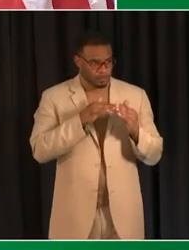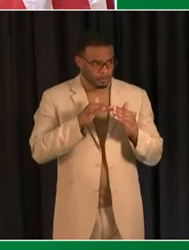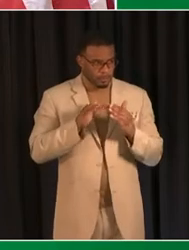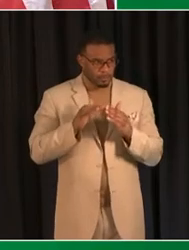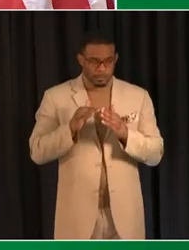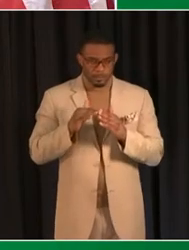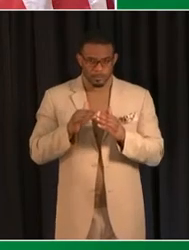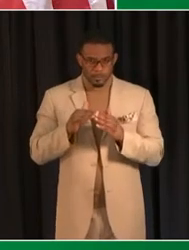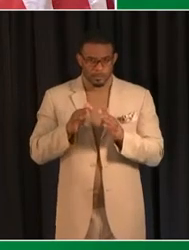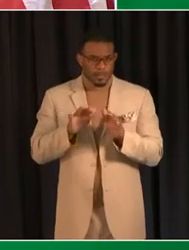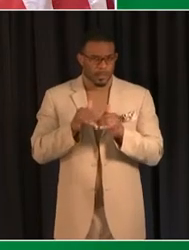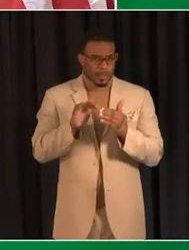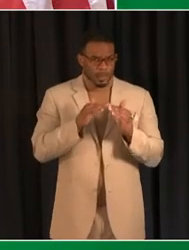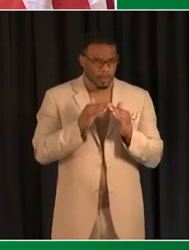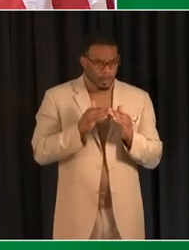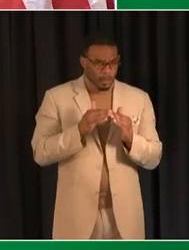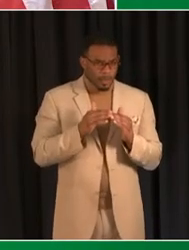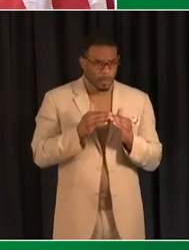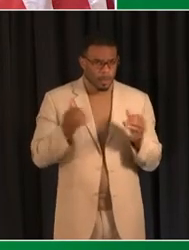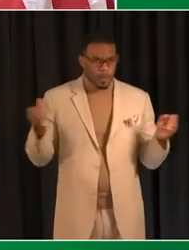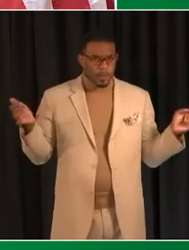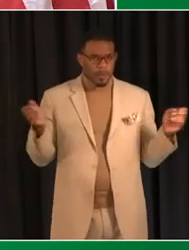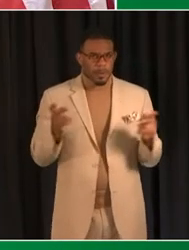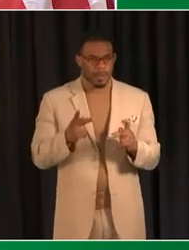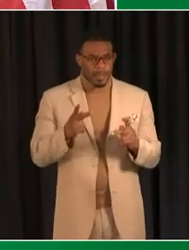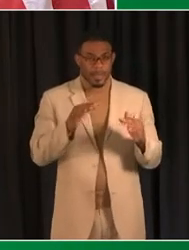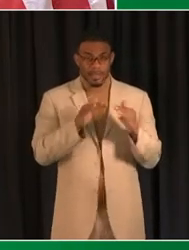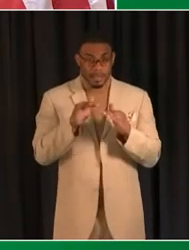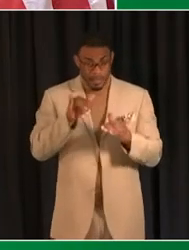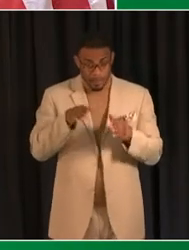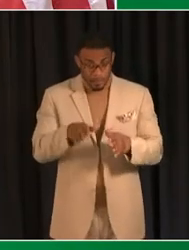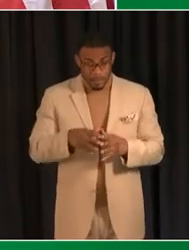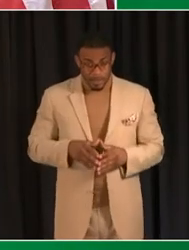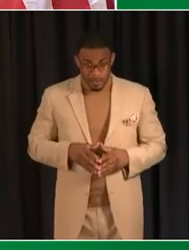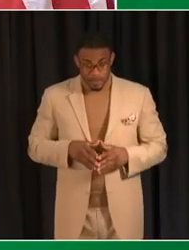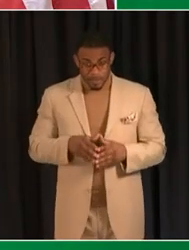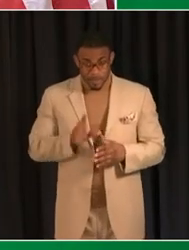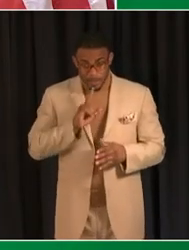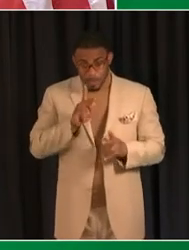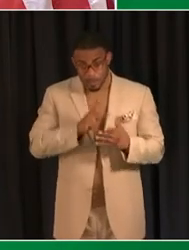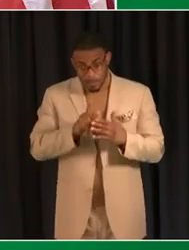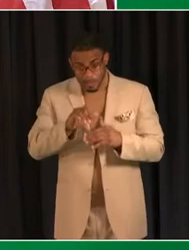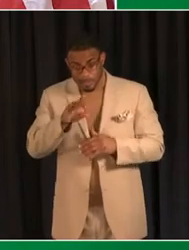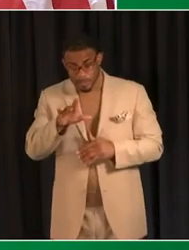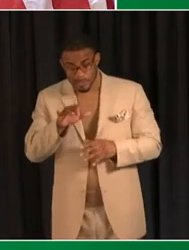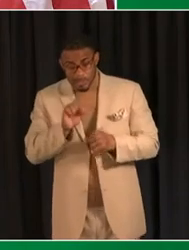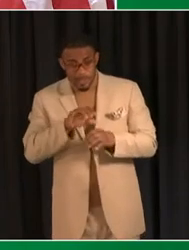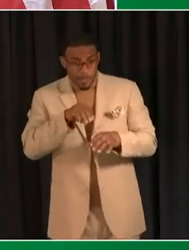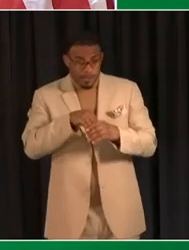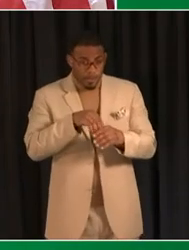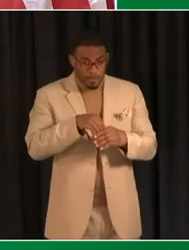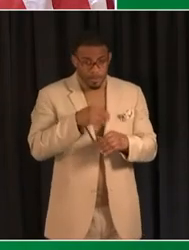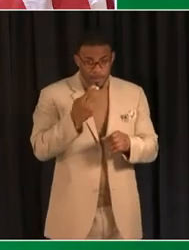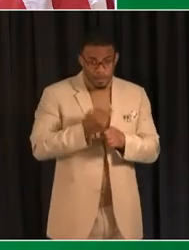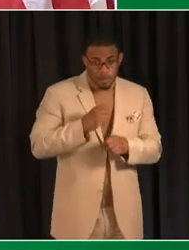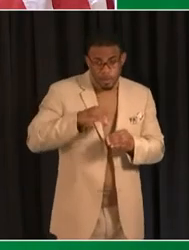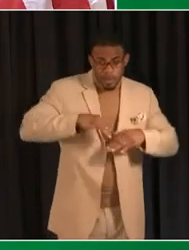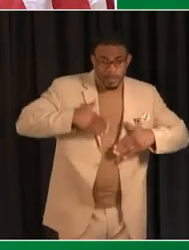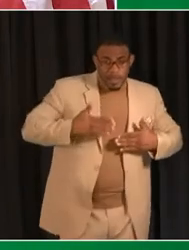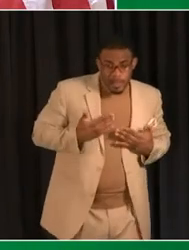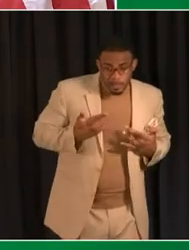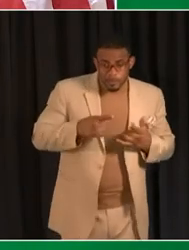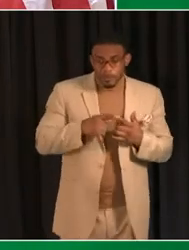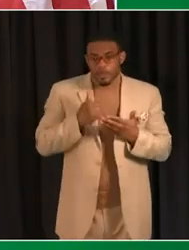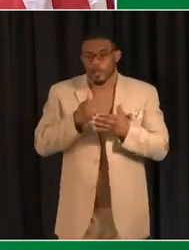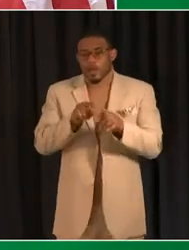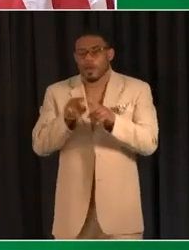within neighborhoods, within communities, and help communities bring people back downtown that way. If there are programs in DC that we can get involved in, we'd be more than